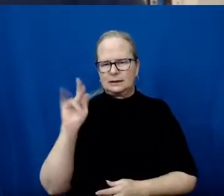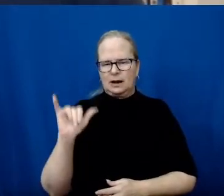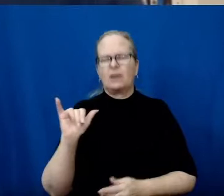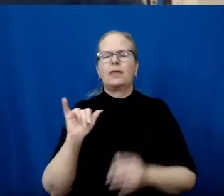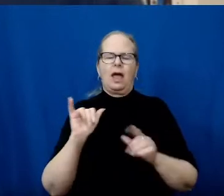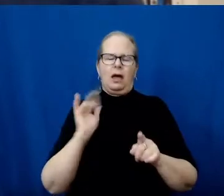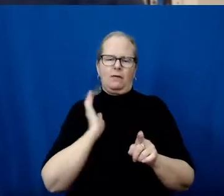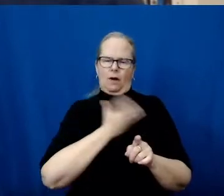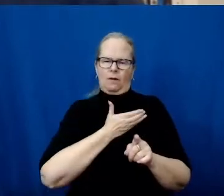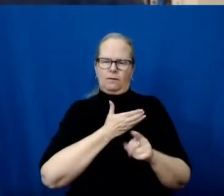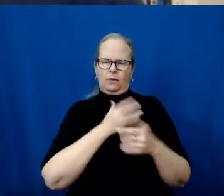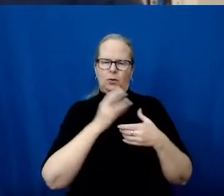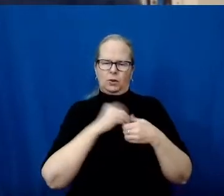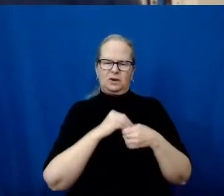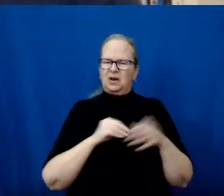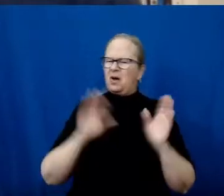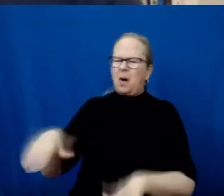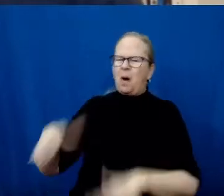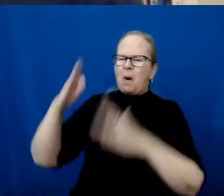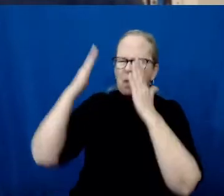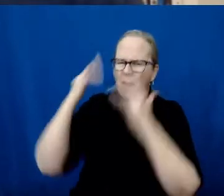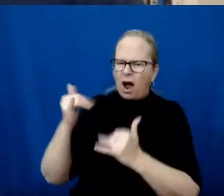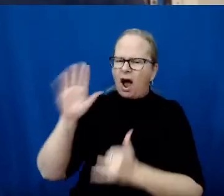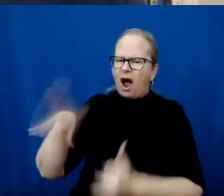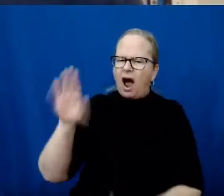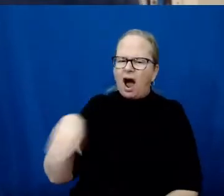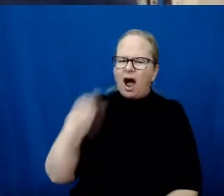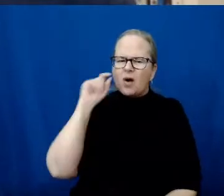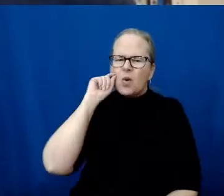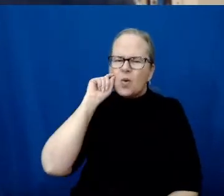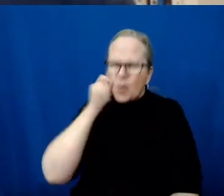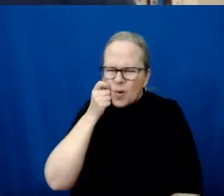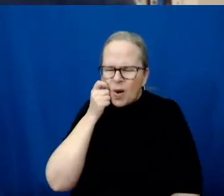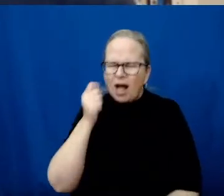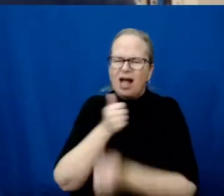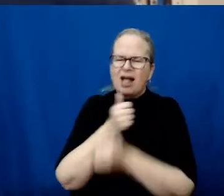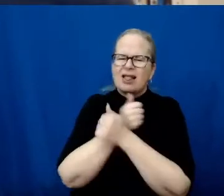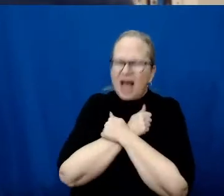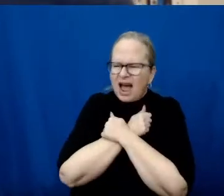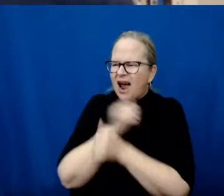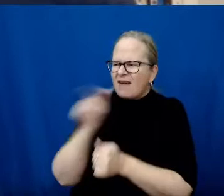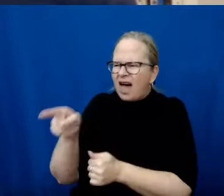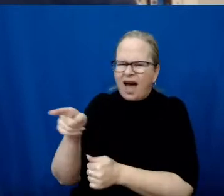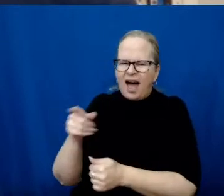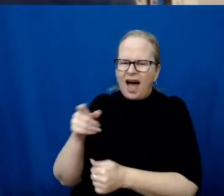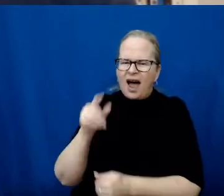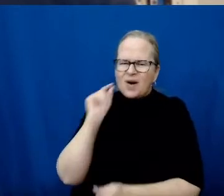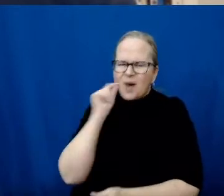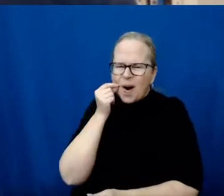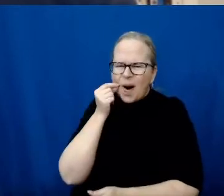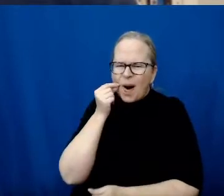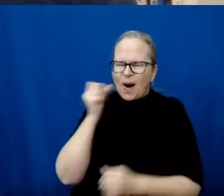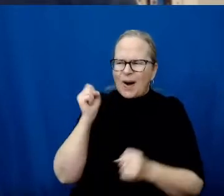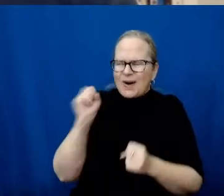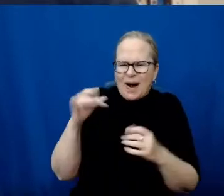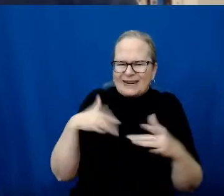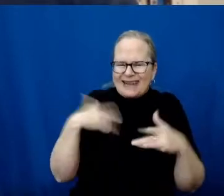absolutely fascinating. Welcome to the last year and a half of my life. Yeah, exactly. Exactly.